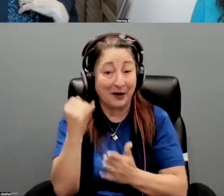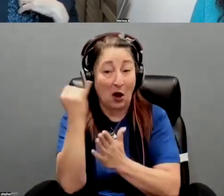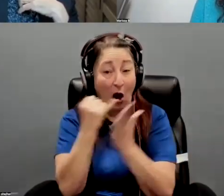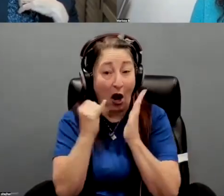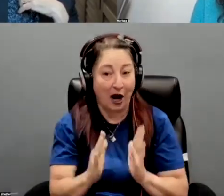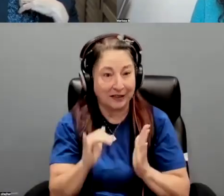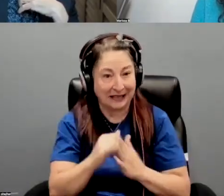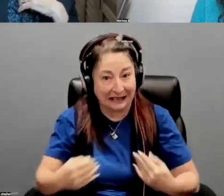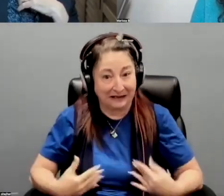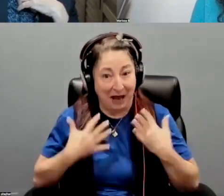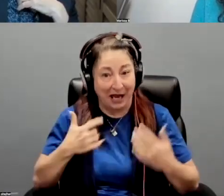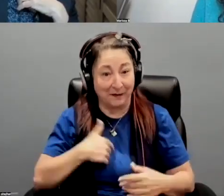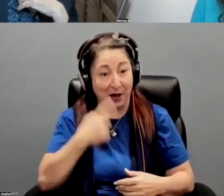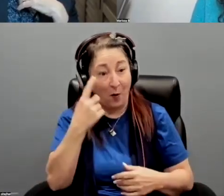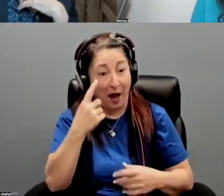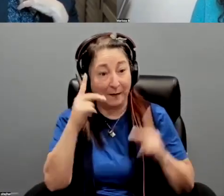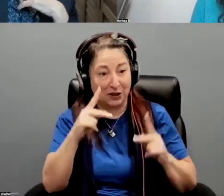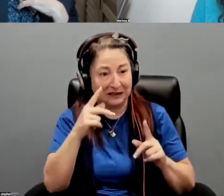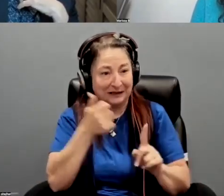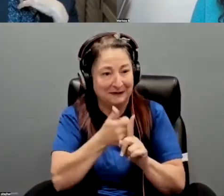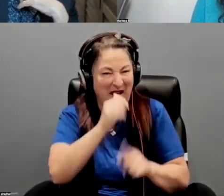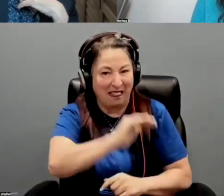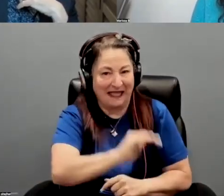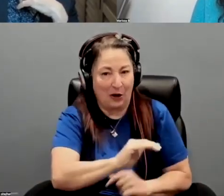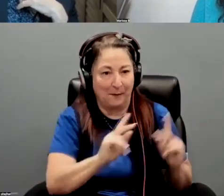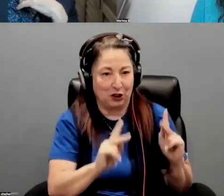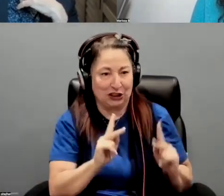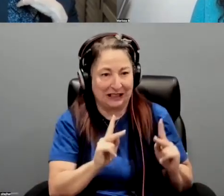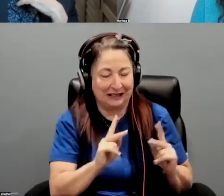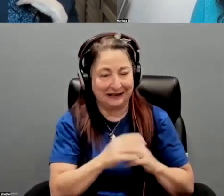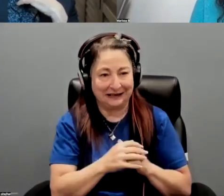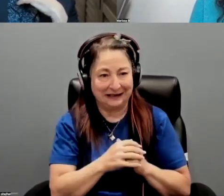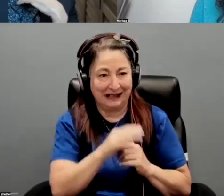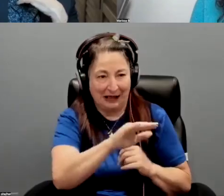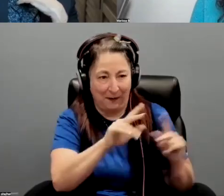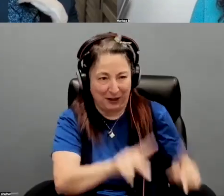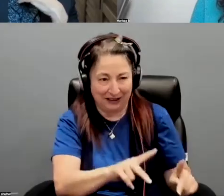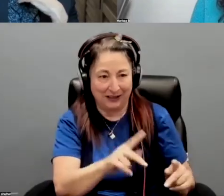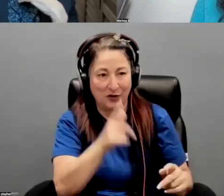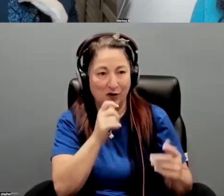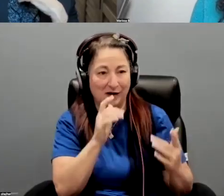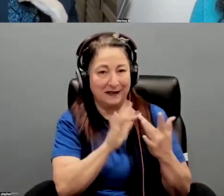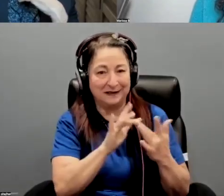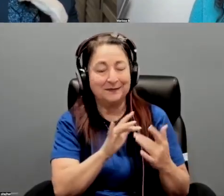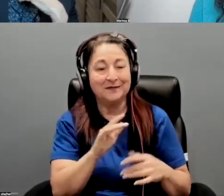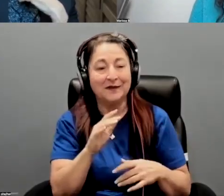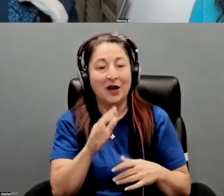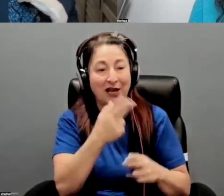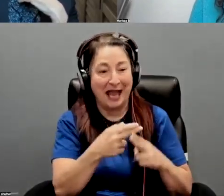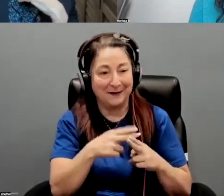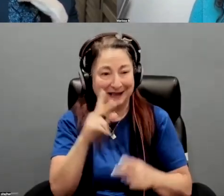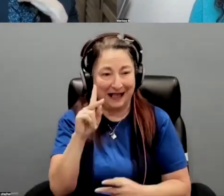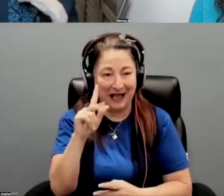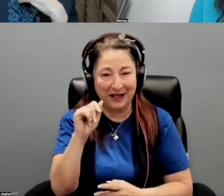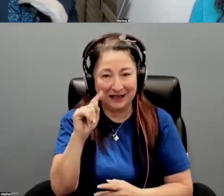This one little person who I am now mutuals with on social media. Her name's Katie,